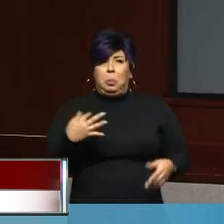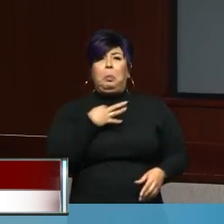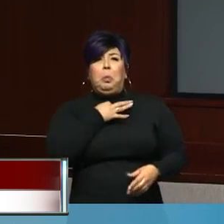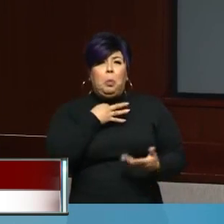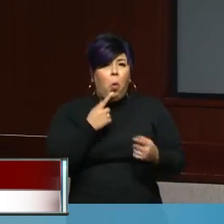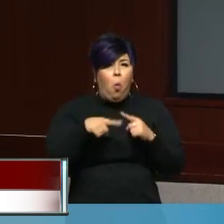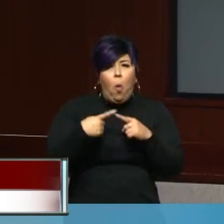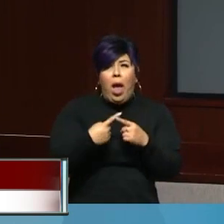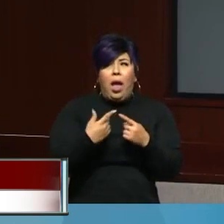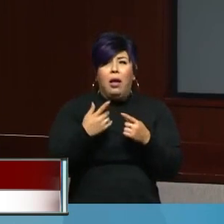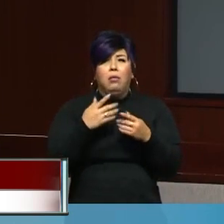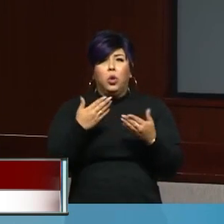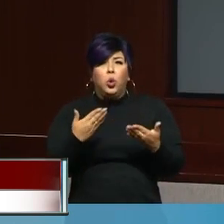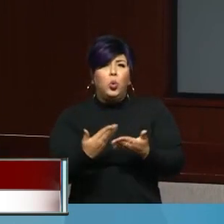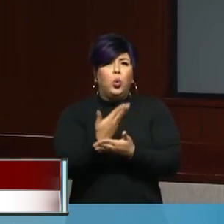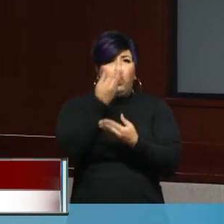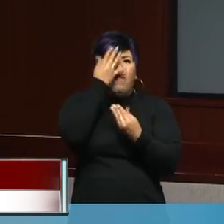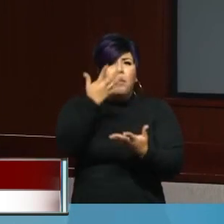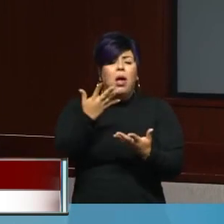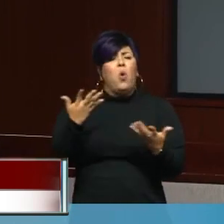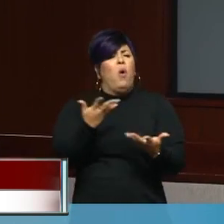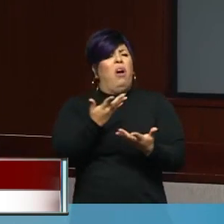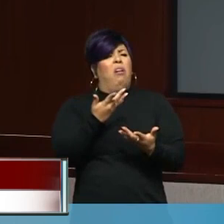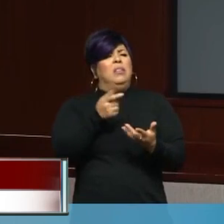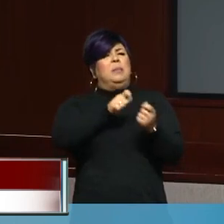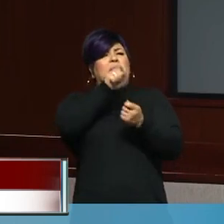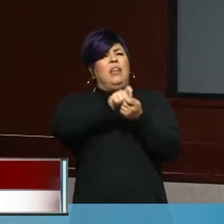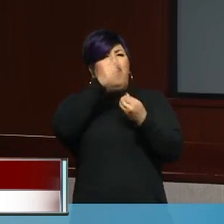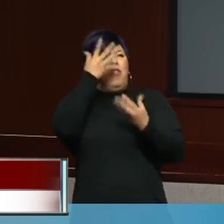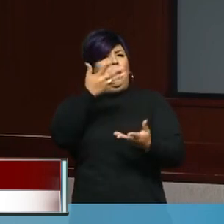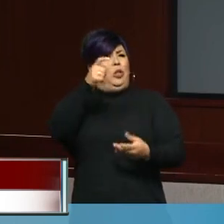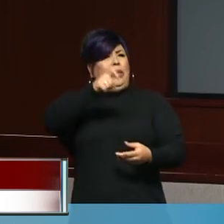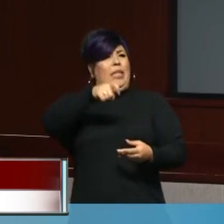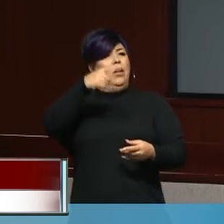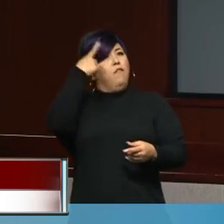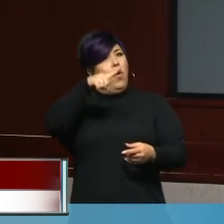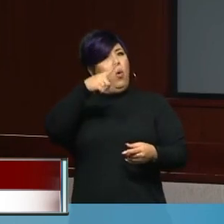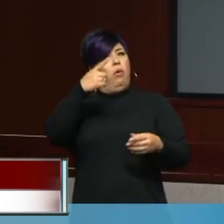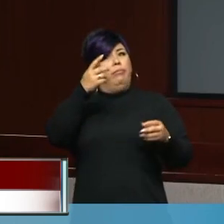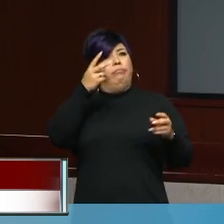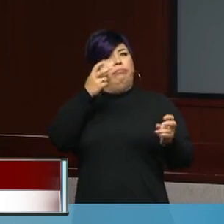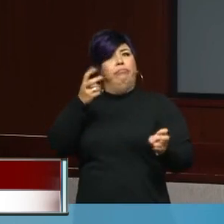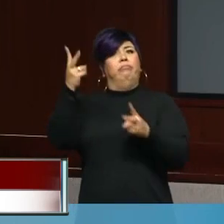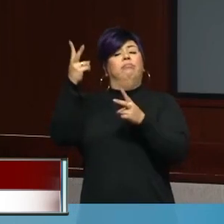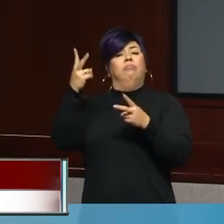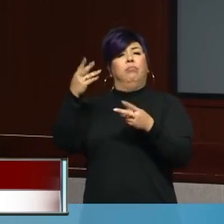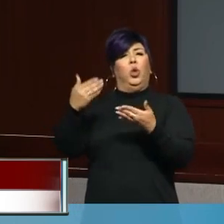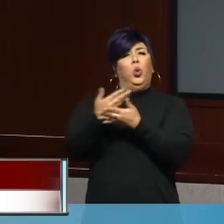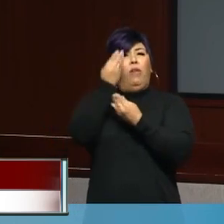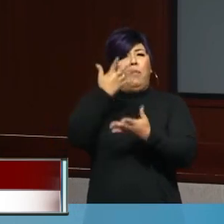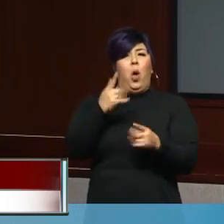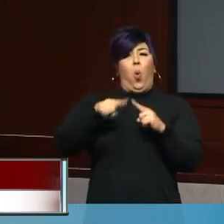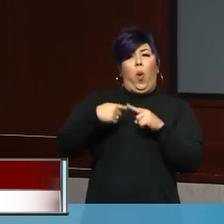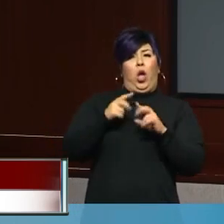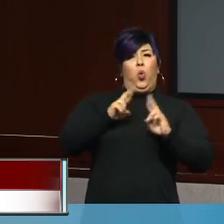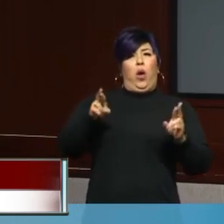community specifically what you still need in order to update this information and when you plan on providing the next